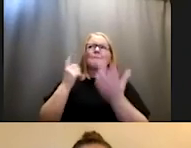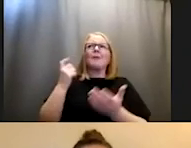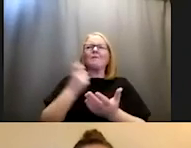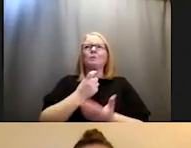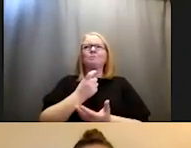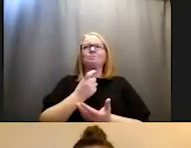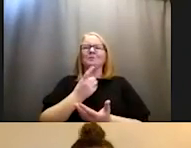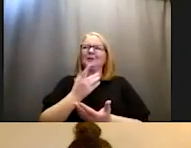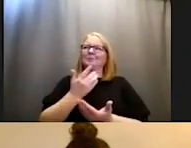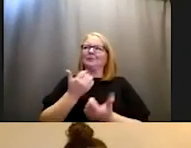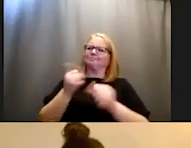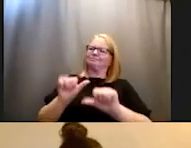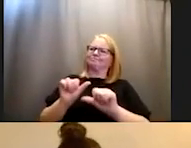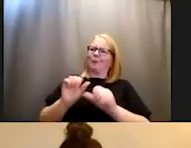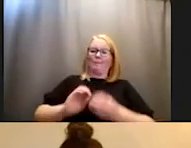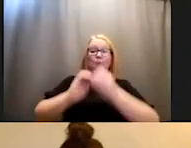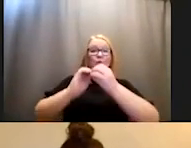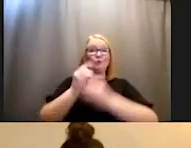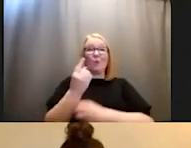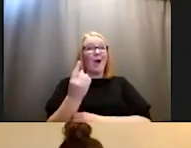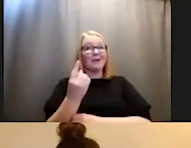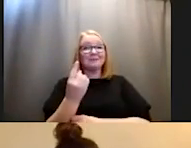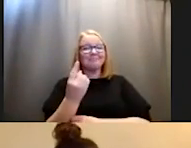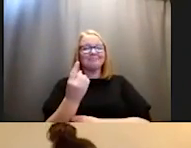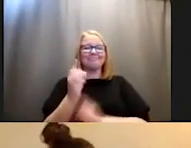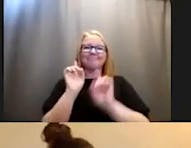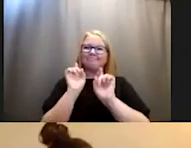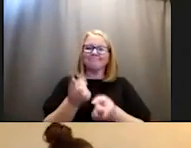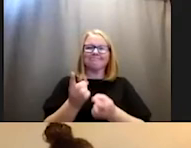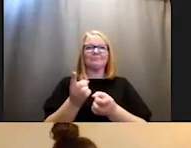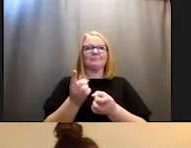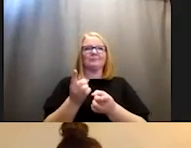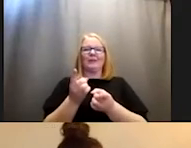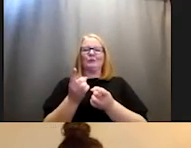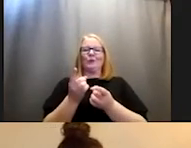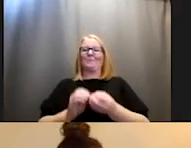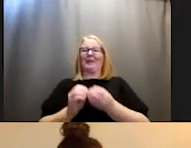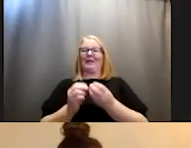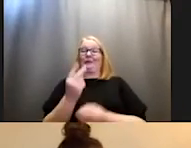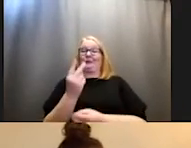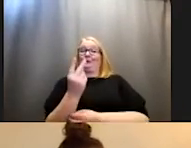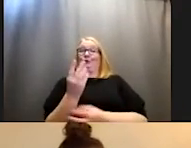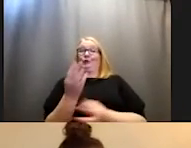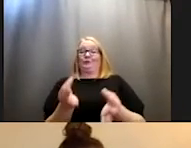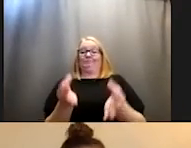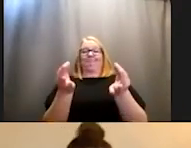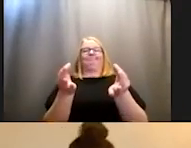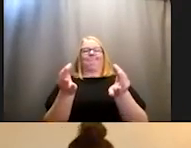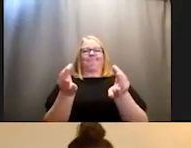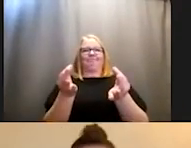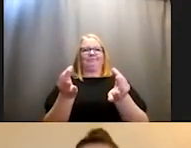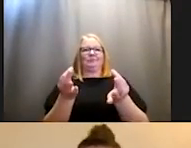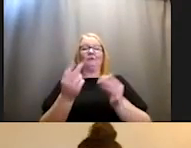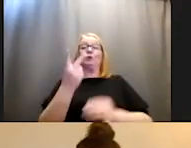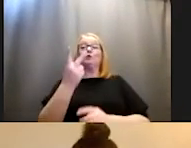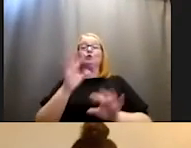found it quite difficult to produce one. So in the end, they produced 2. But it was very clever in its marketing. Again, it was two options.